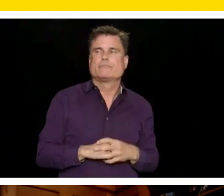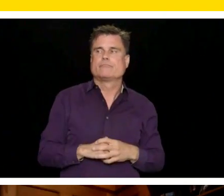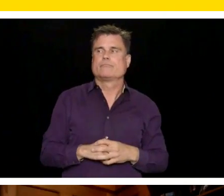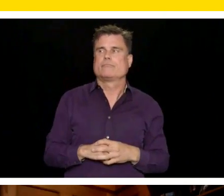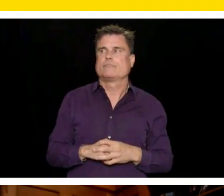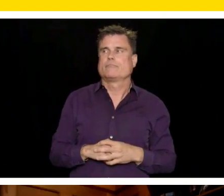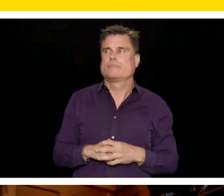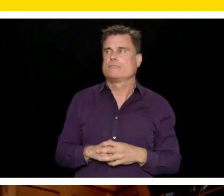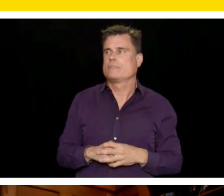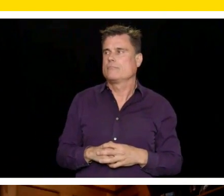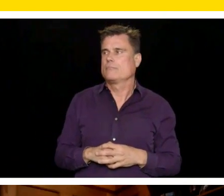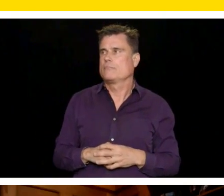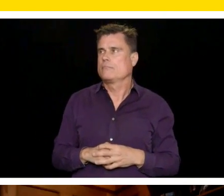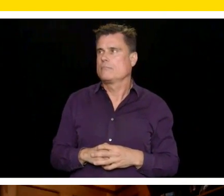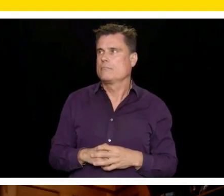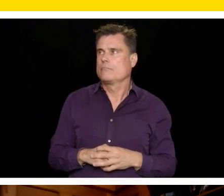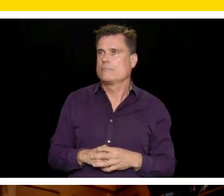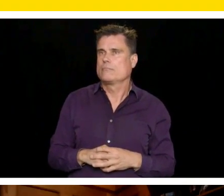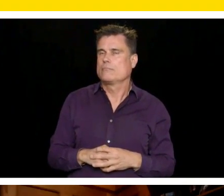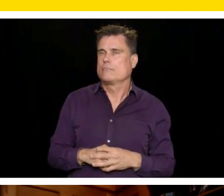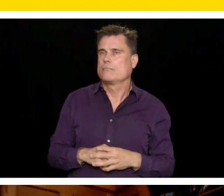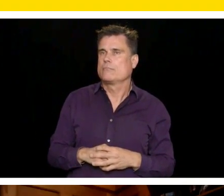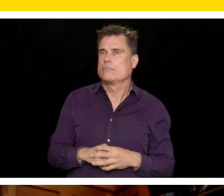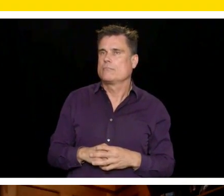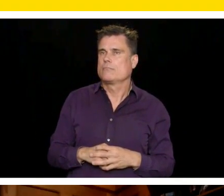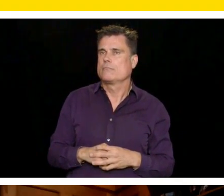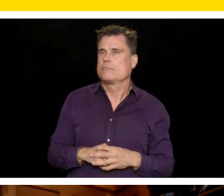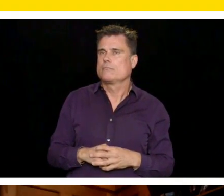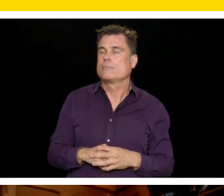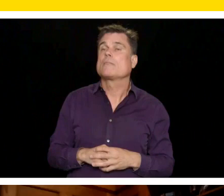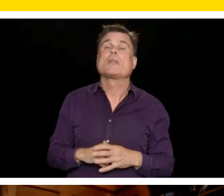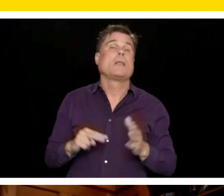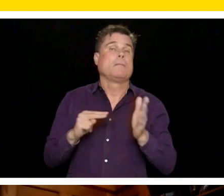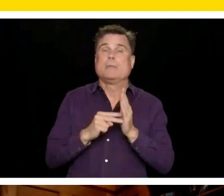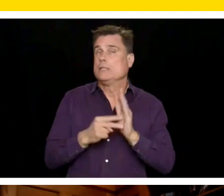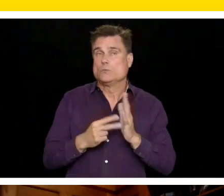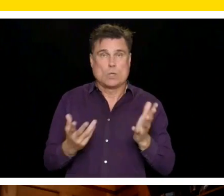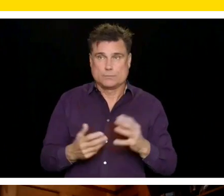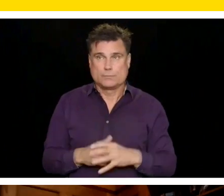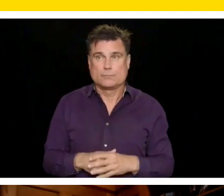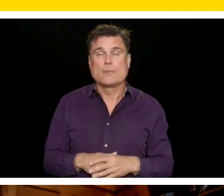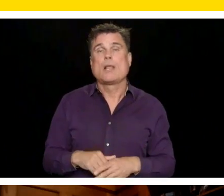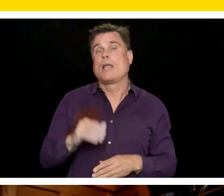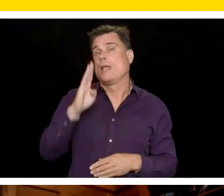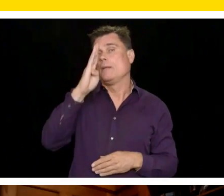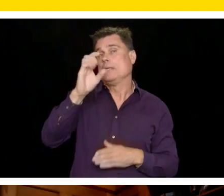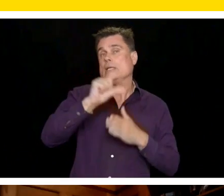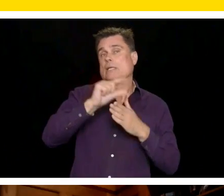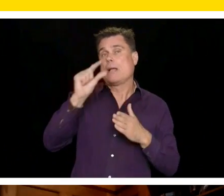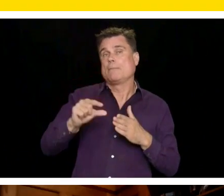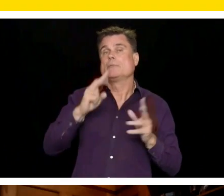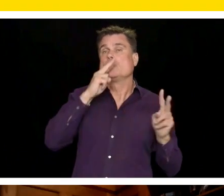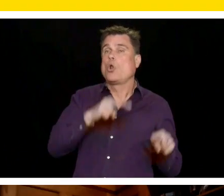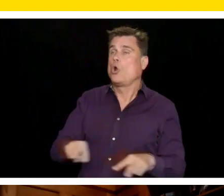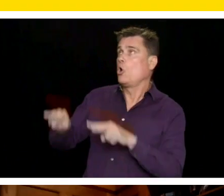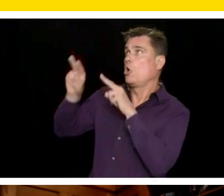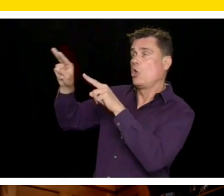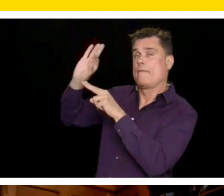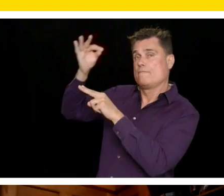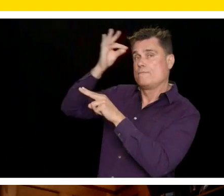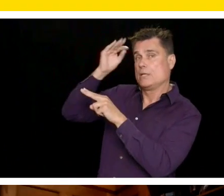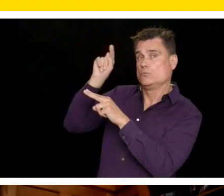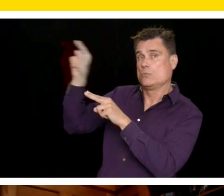province to do that, because the federal government is looking at the program all the time, monitoring